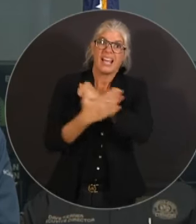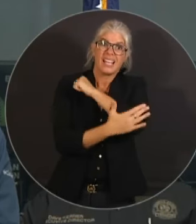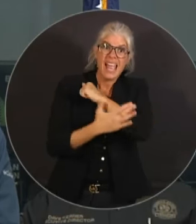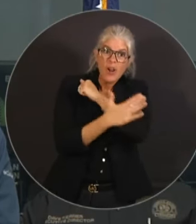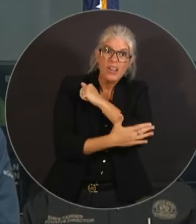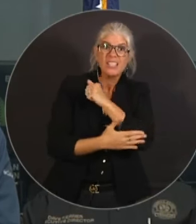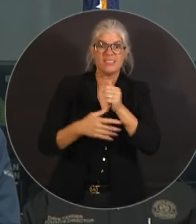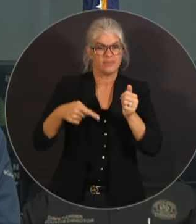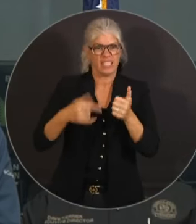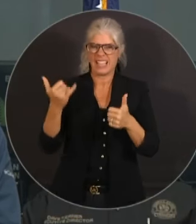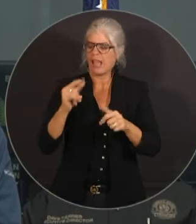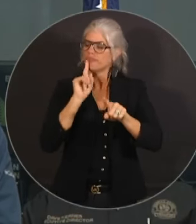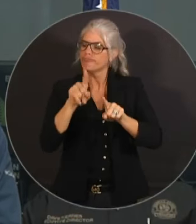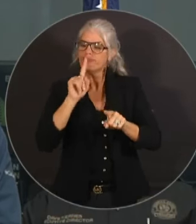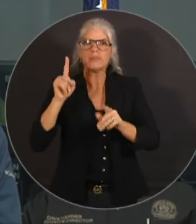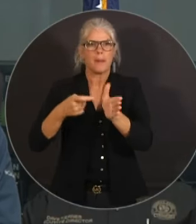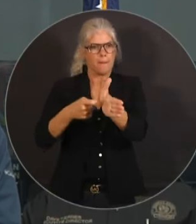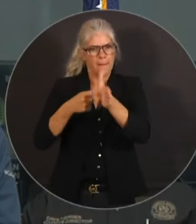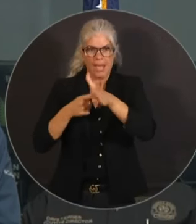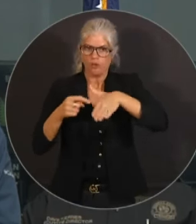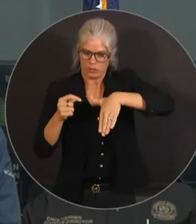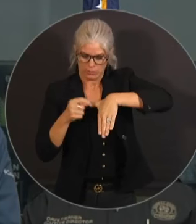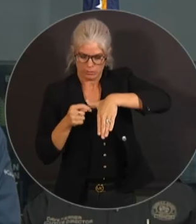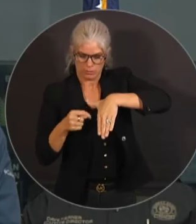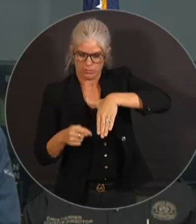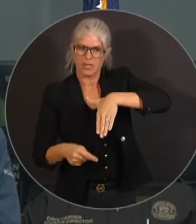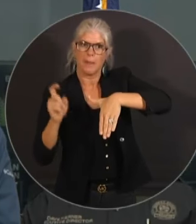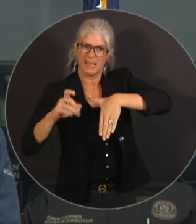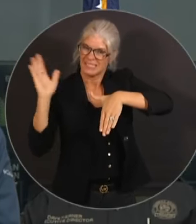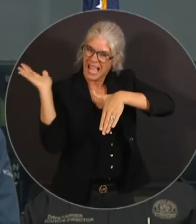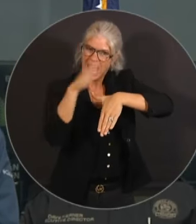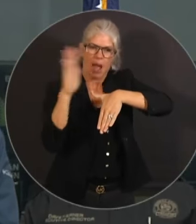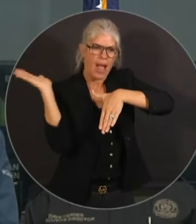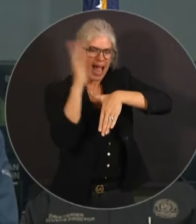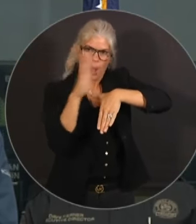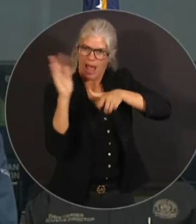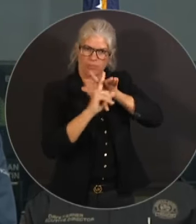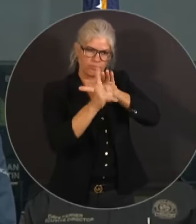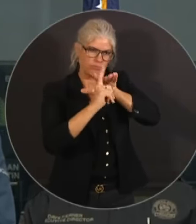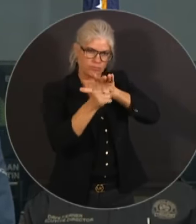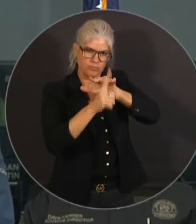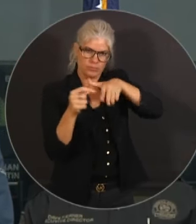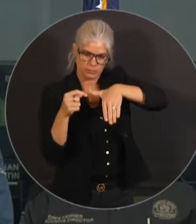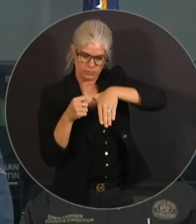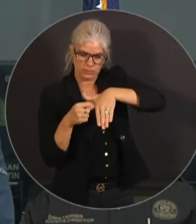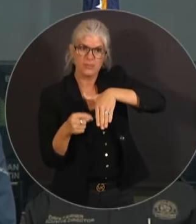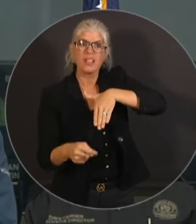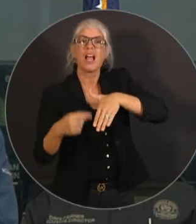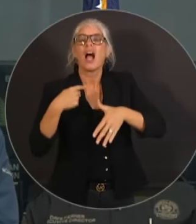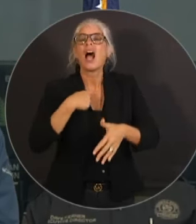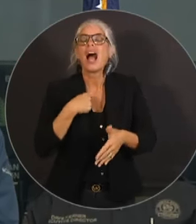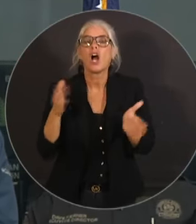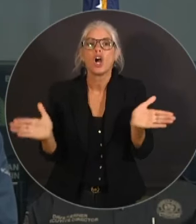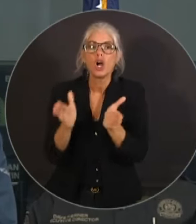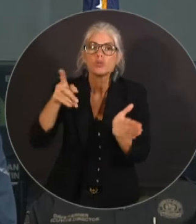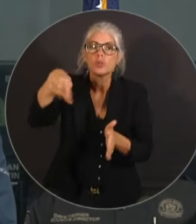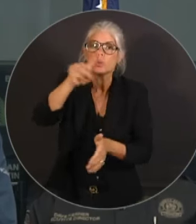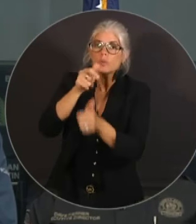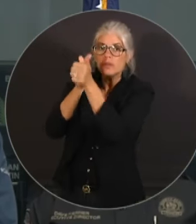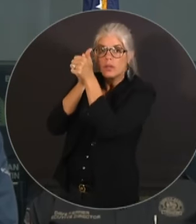up and down Florida's west coast region, and I urge you to heed those warnings if you're in one of those